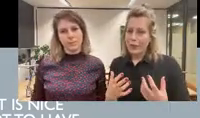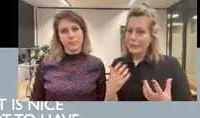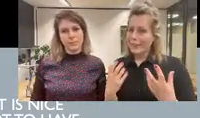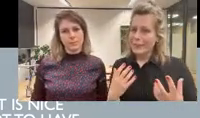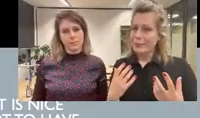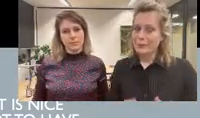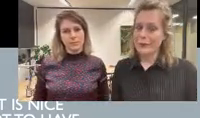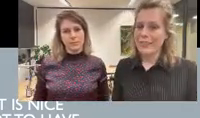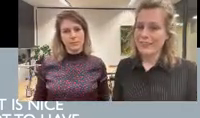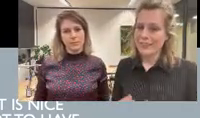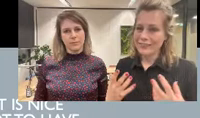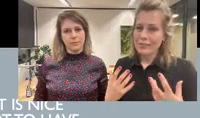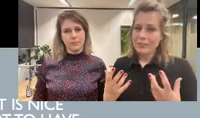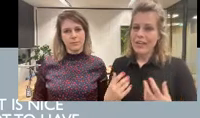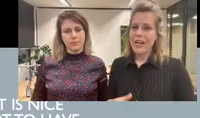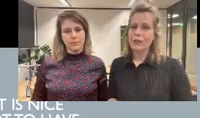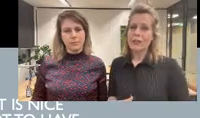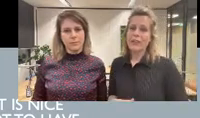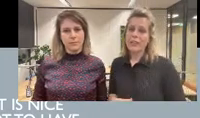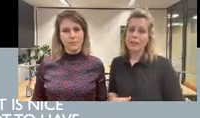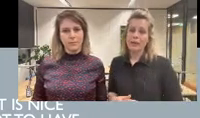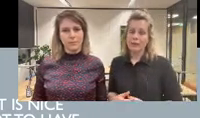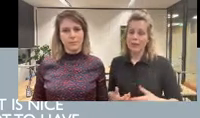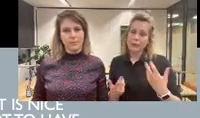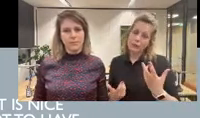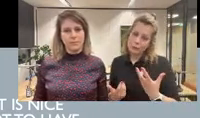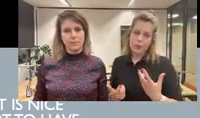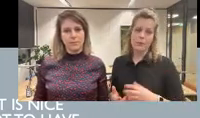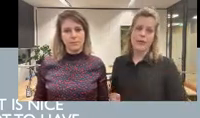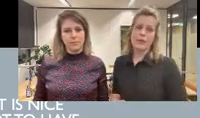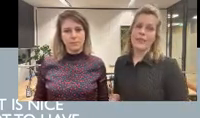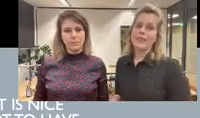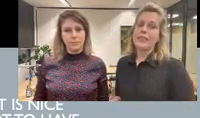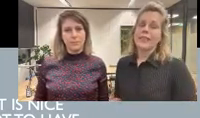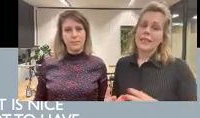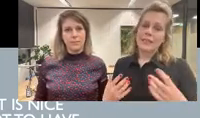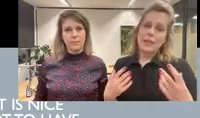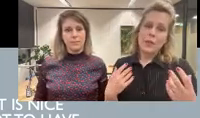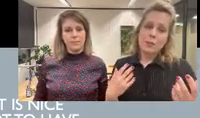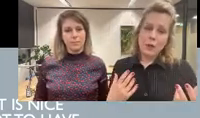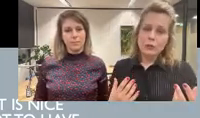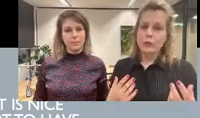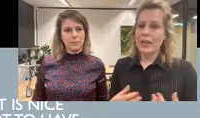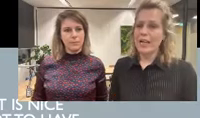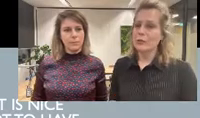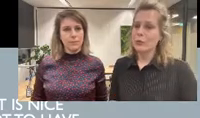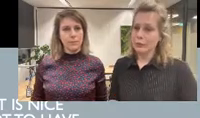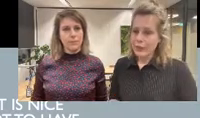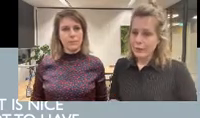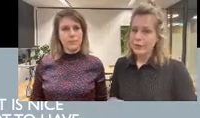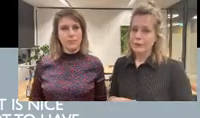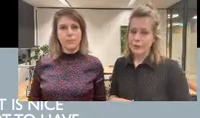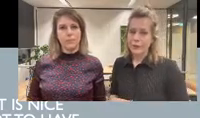talk about the therapist rotation. How do you think about it? How do you feel about it? And most of the clients